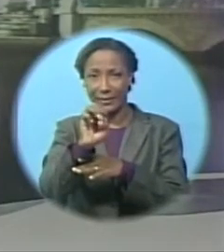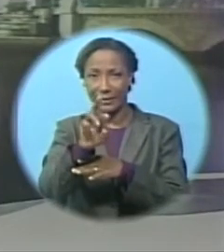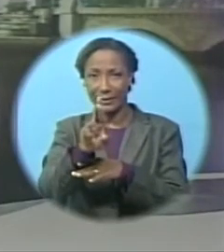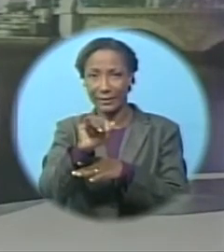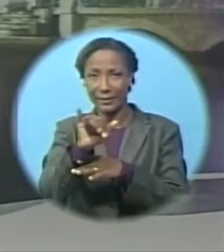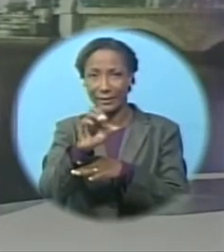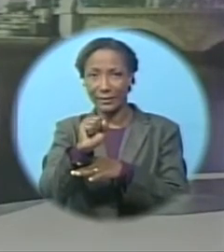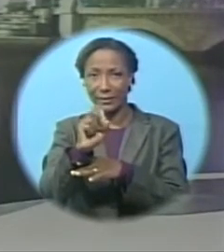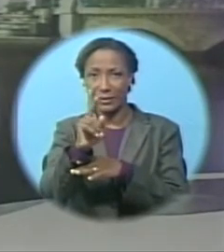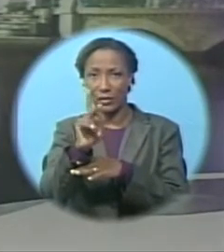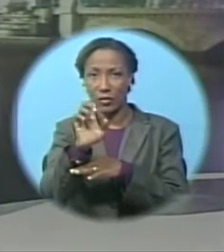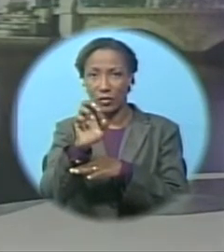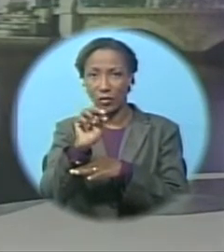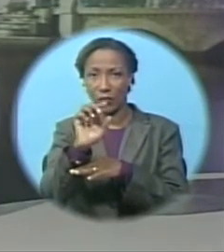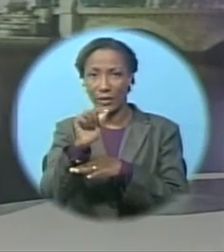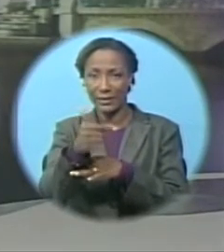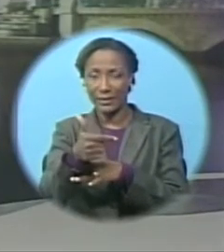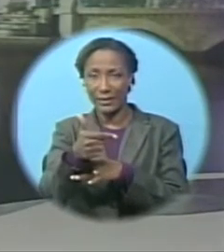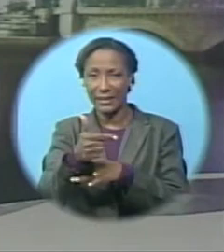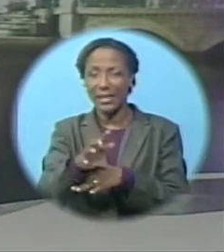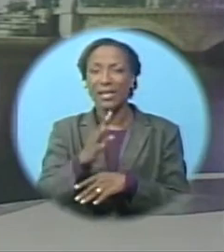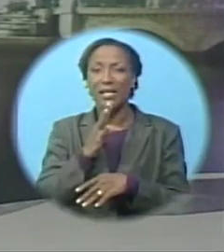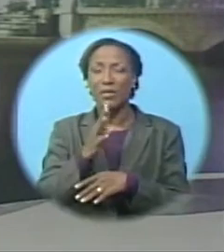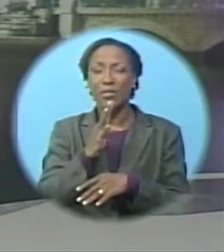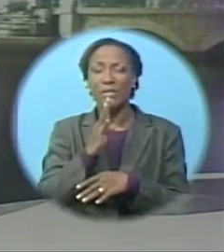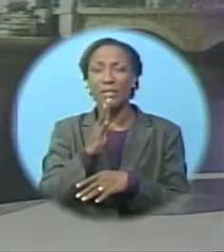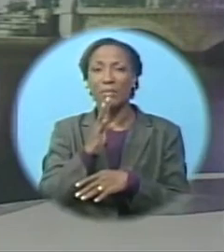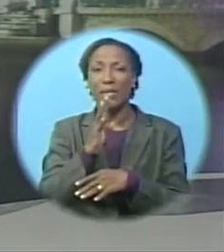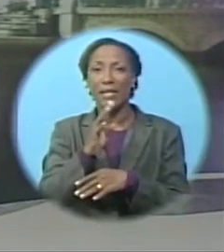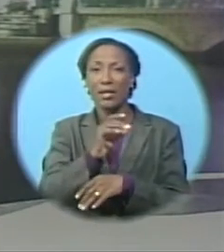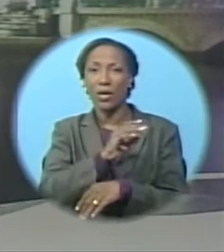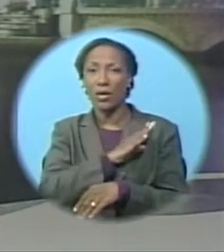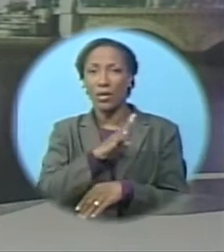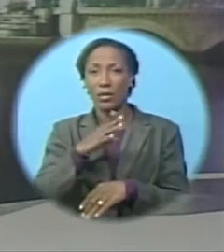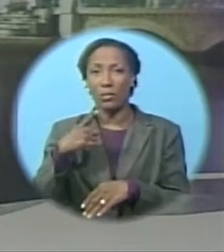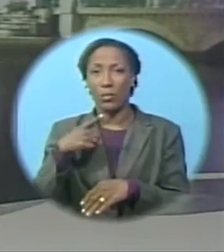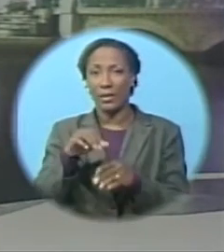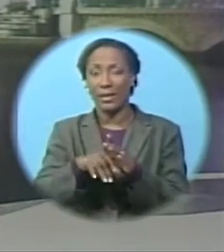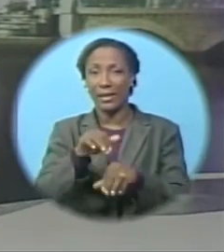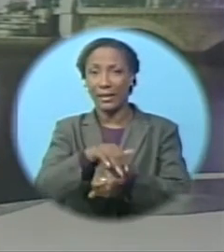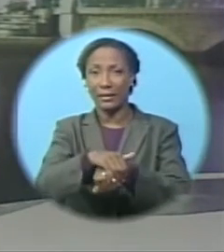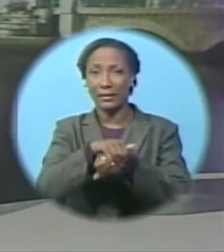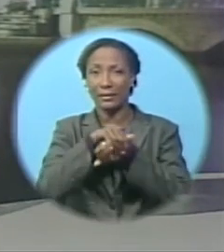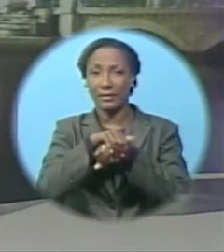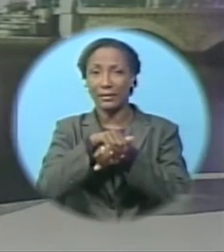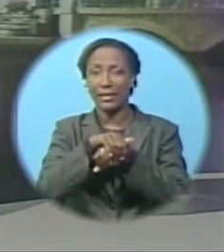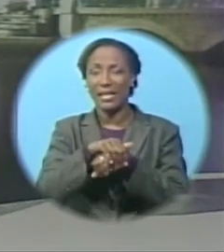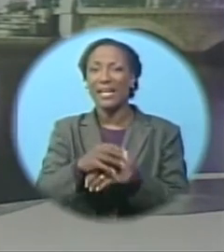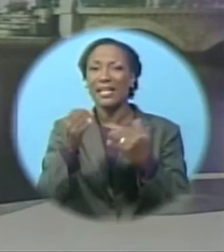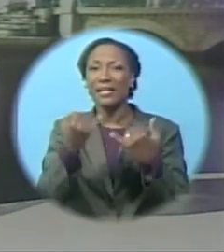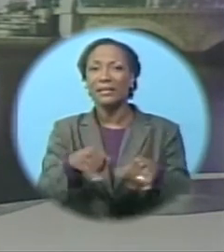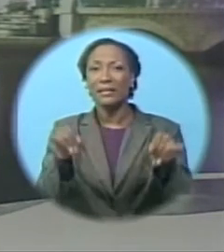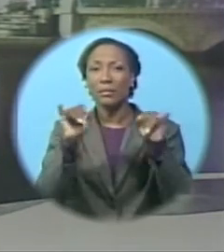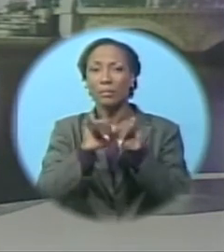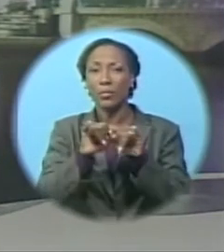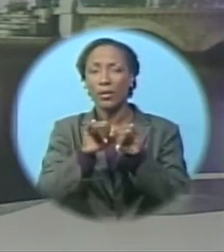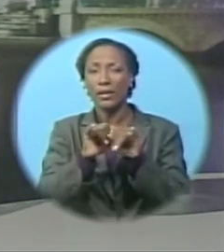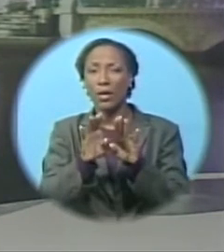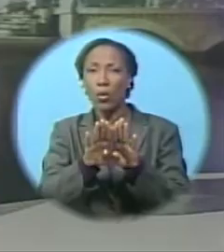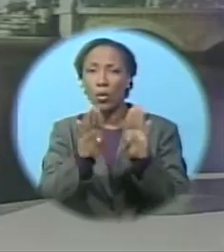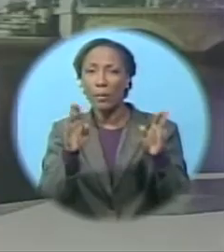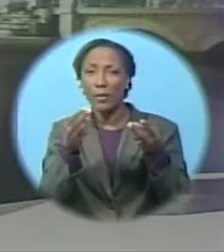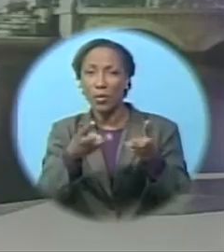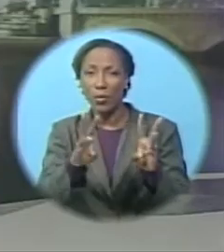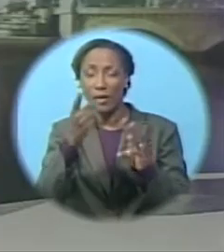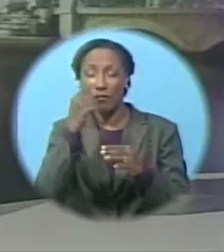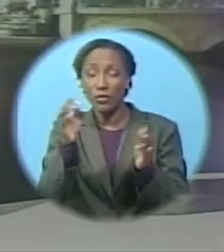of the Financial Stability Board in London. He said the board's intervention was important in opening an avenue for small